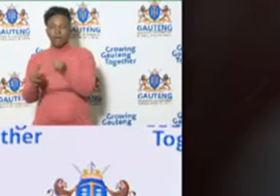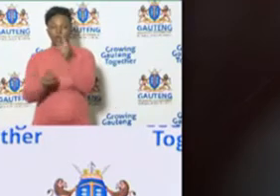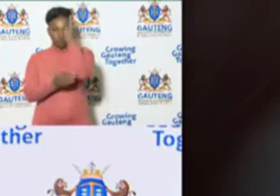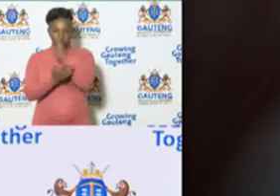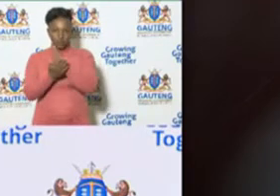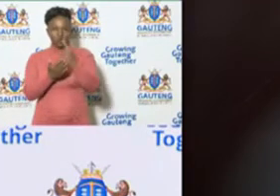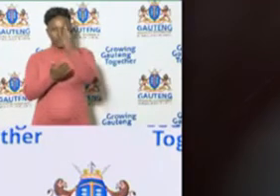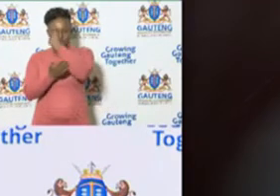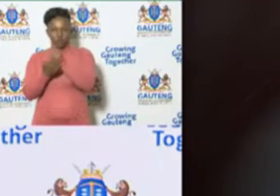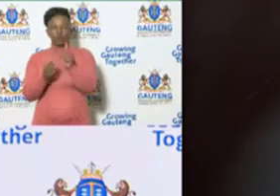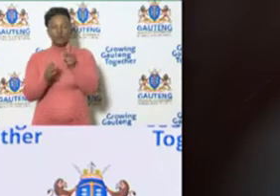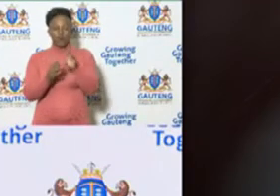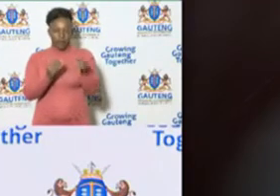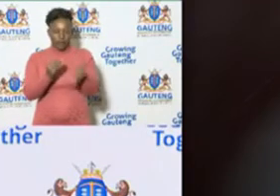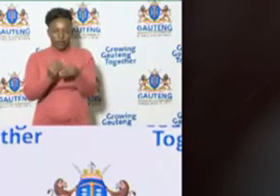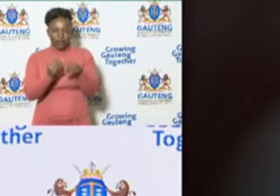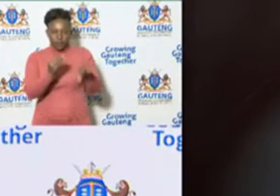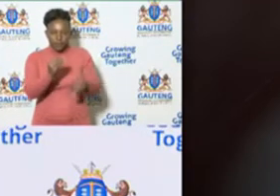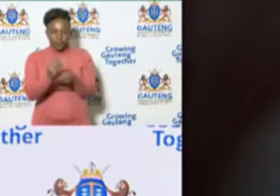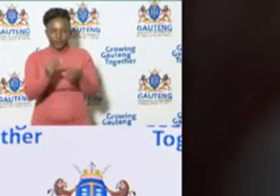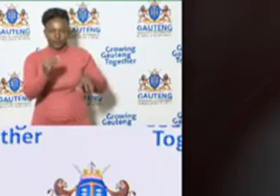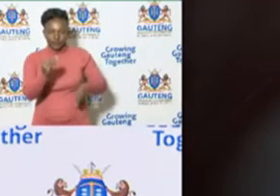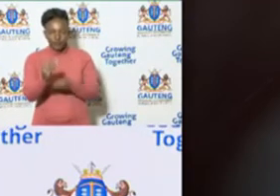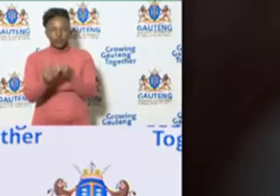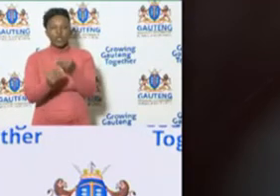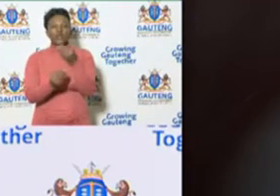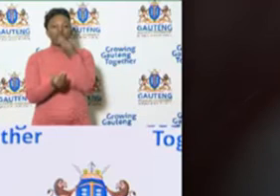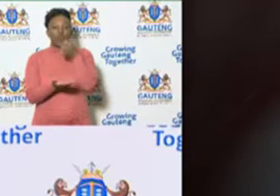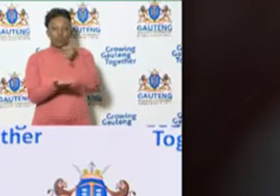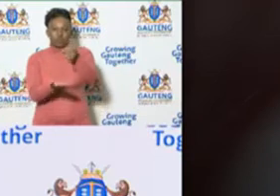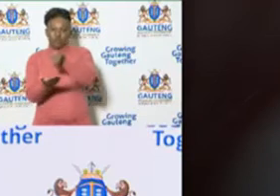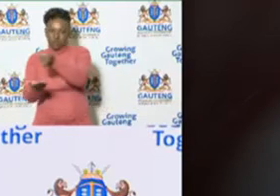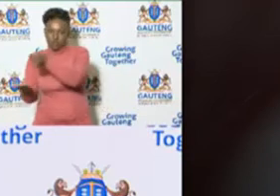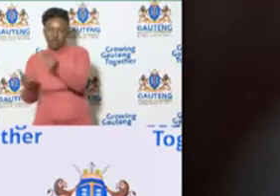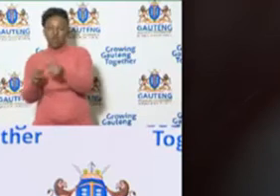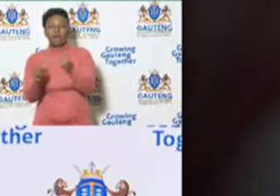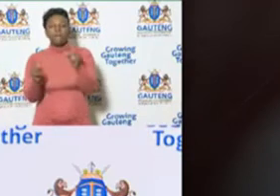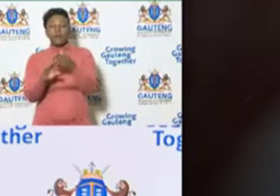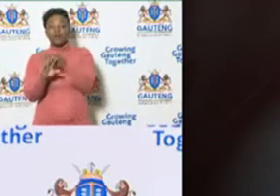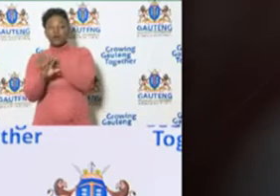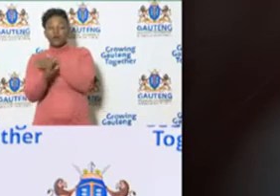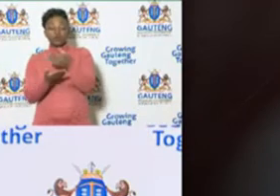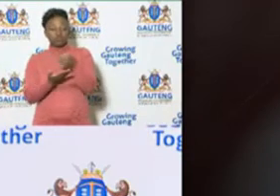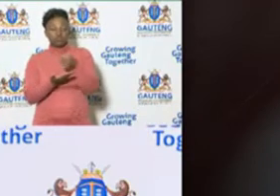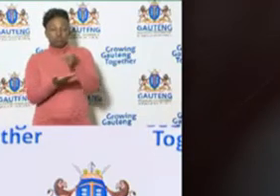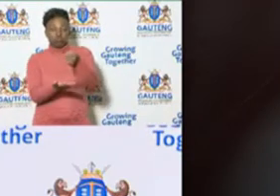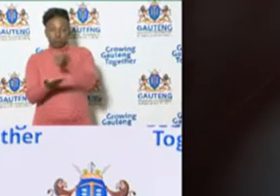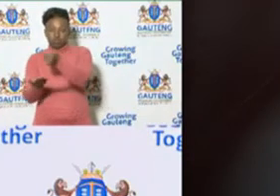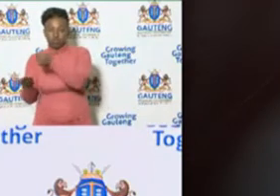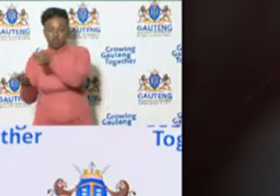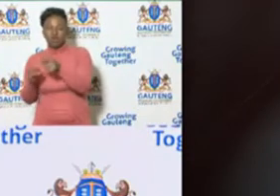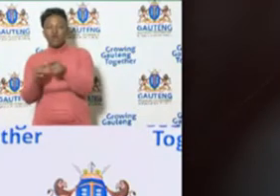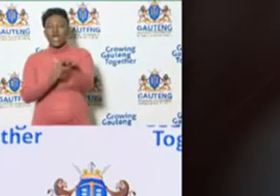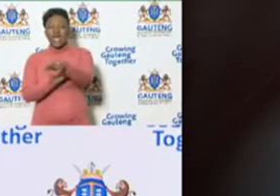have additional number of people. Now we are diverting all this intervention, diverting them to areas of high risk